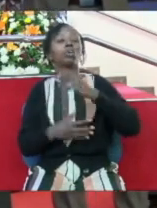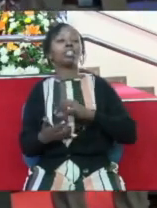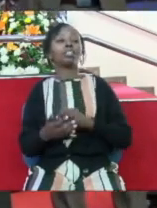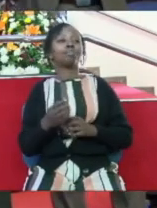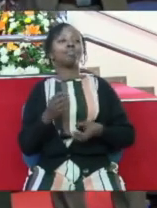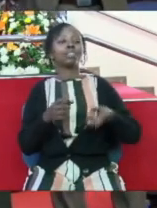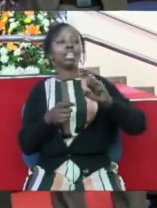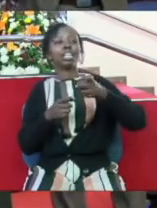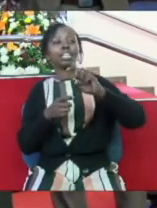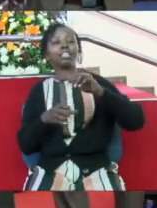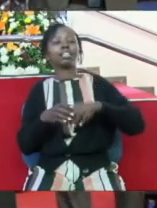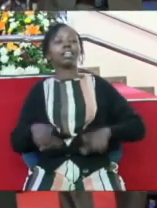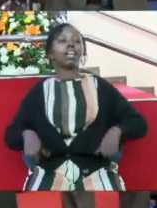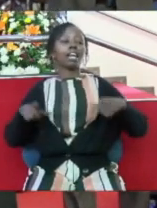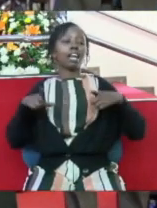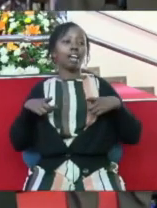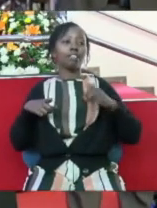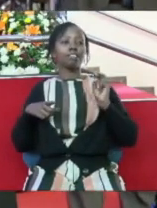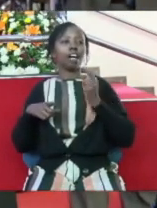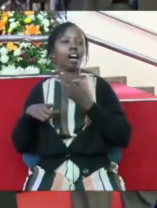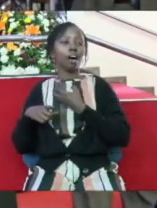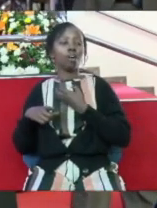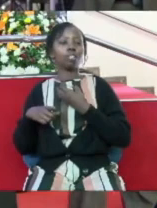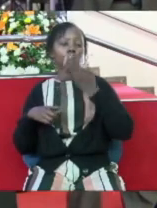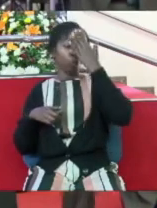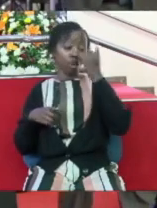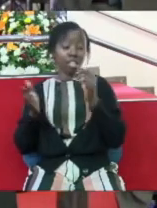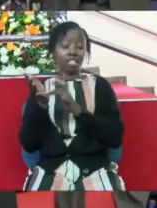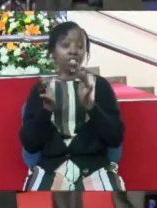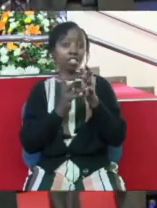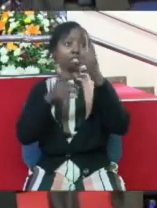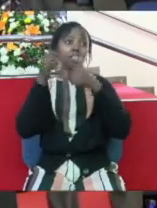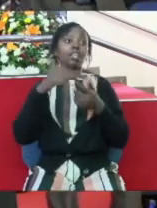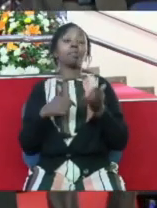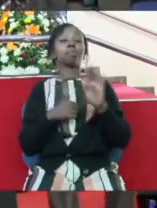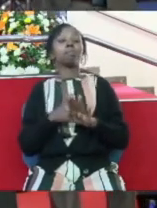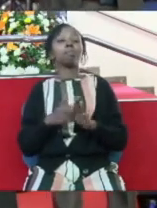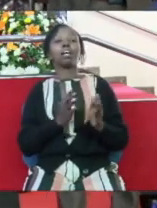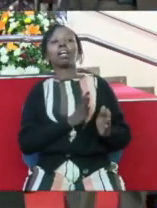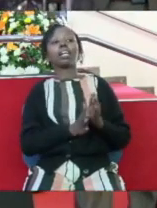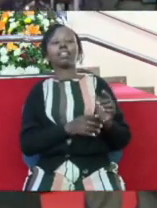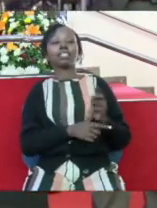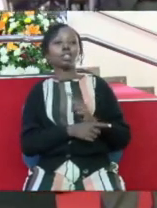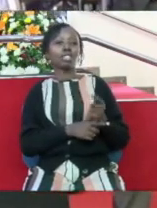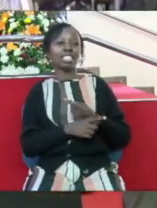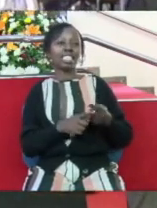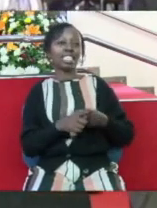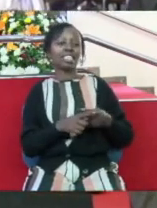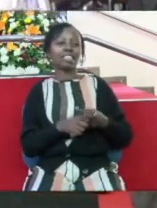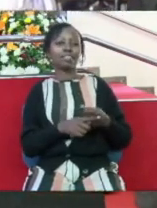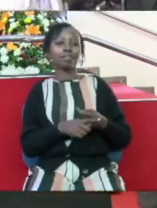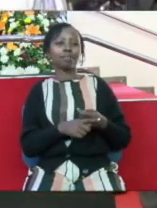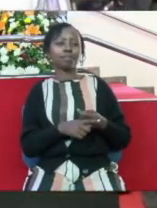anapoongezeka. Because he is coming back soon. Kwa sababu anarejea hivi karibuni. The current dispensation. Kwa nyakati hizi. You see